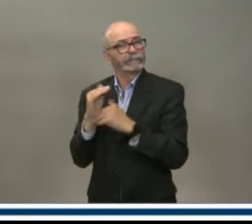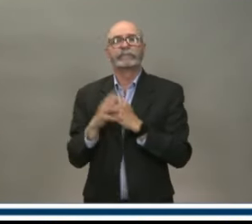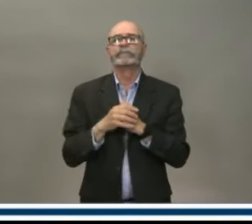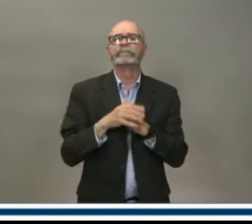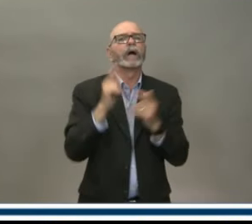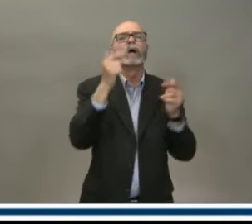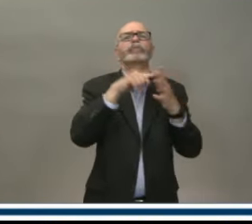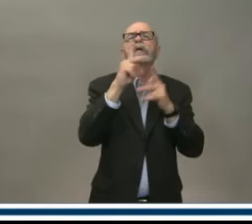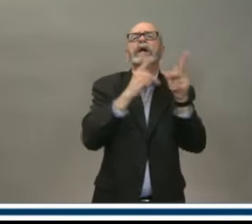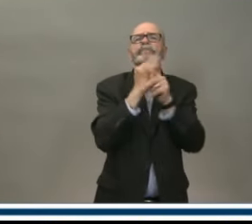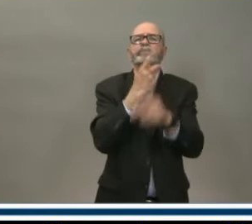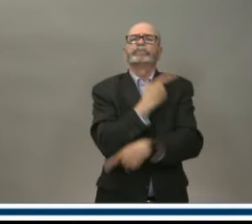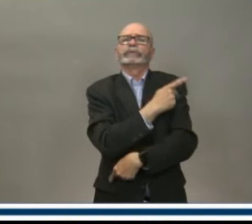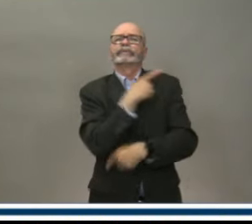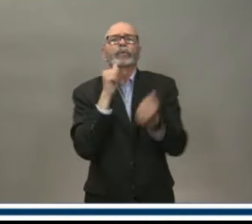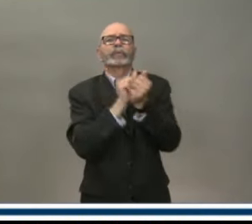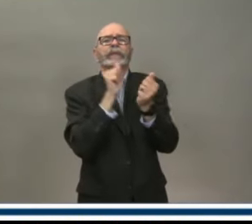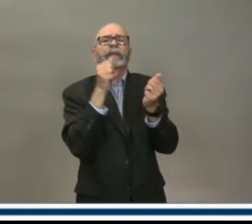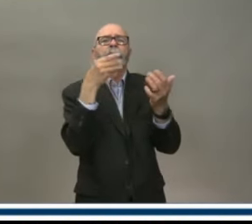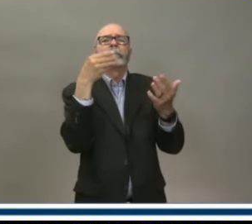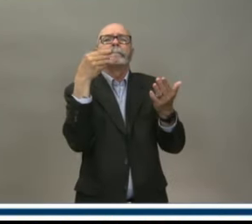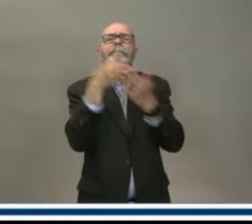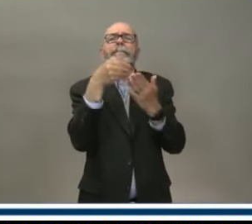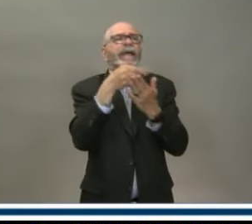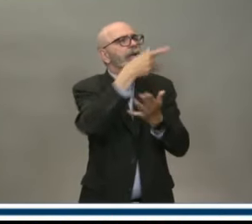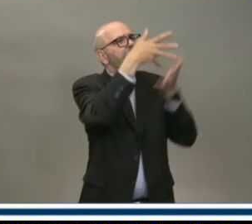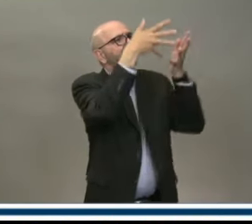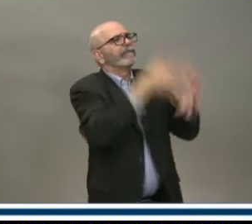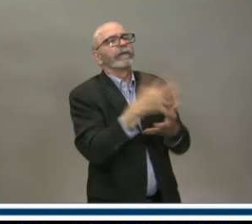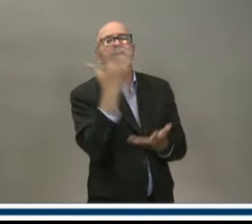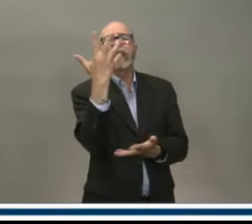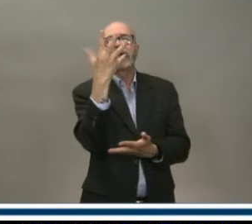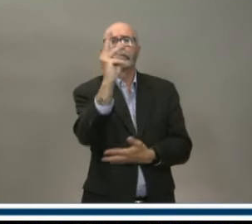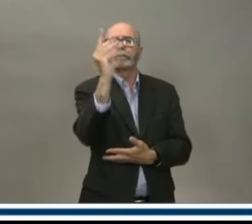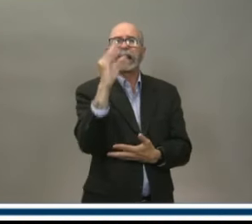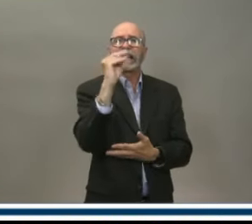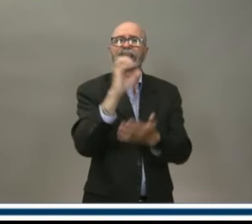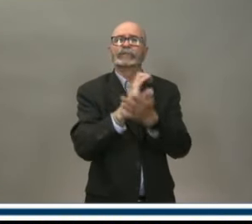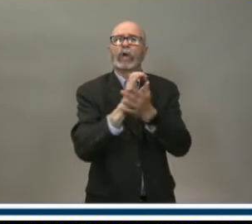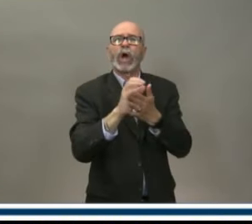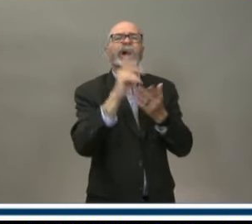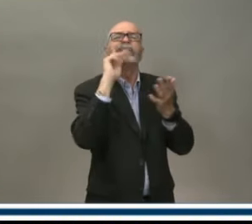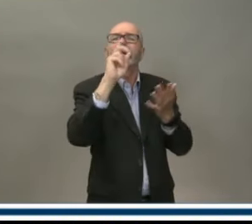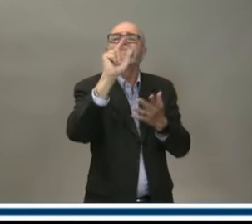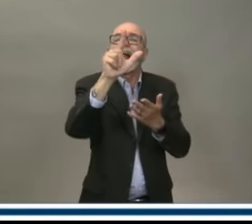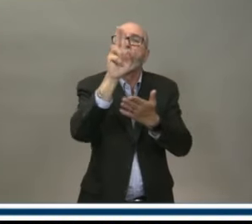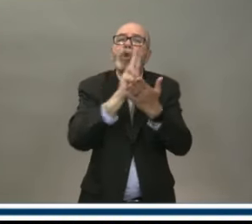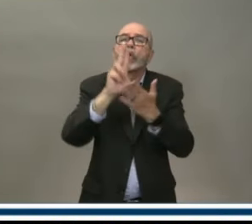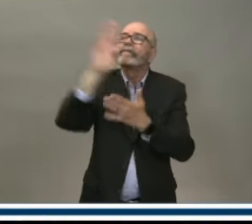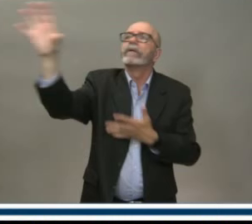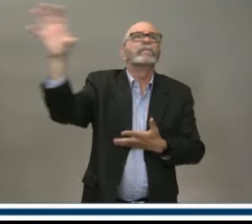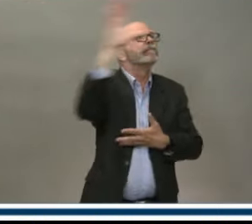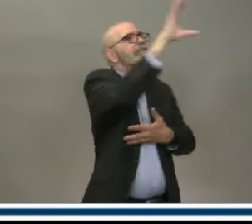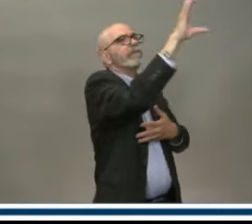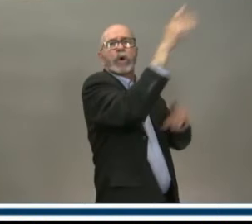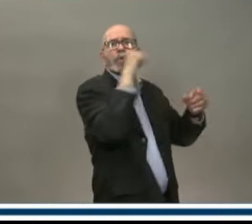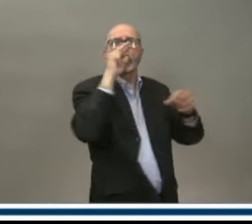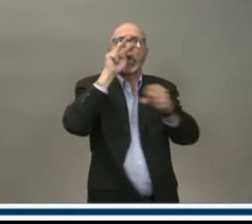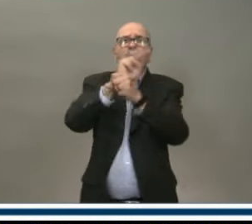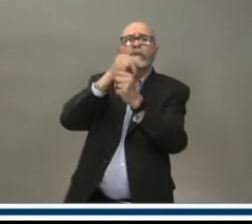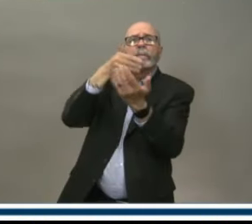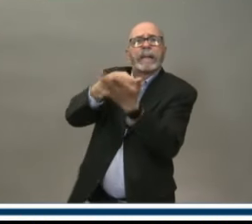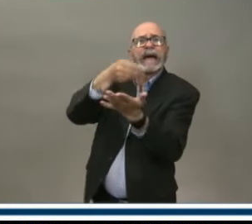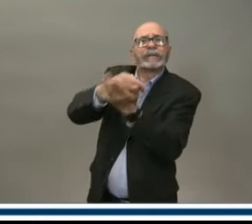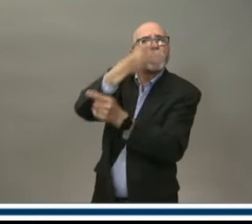by Dalhousie? And who is actually involved in the planning work for allocating this money? Who is a part of that group? So if you look